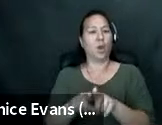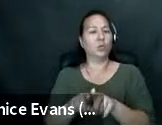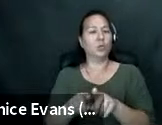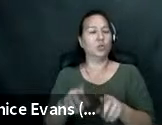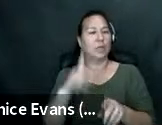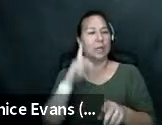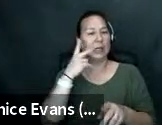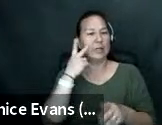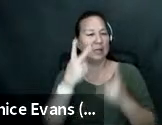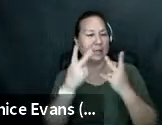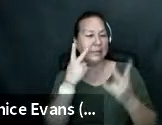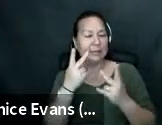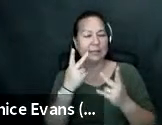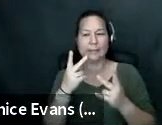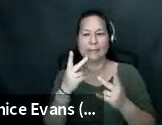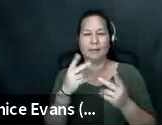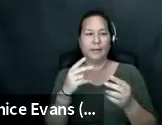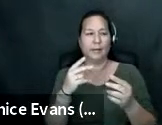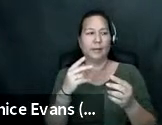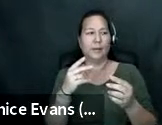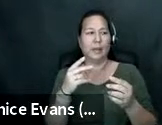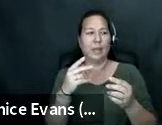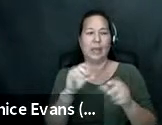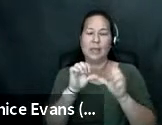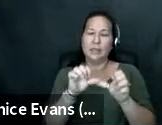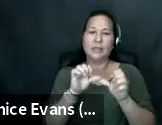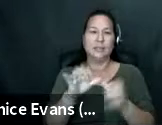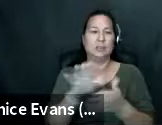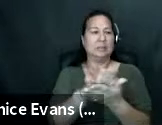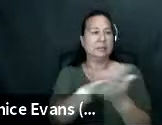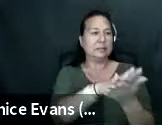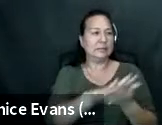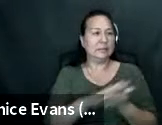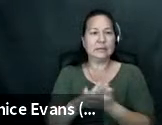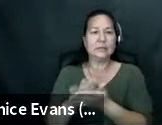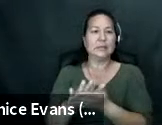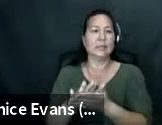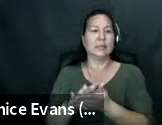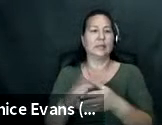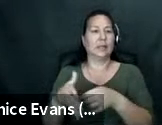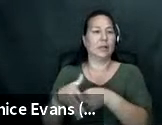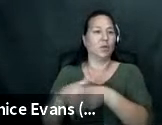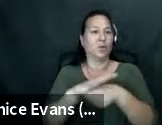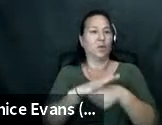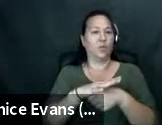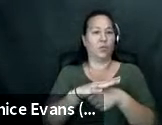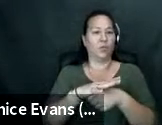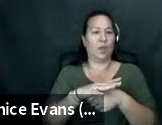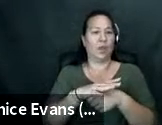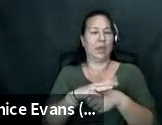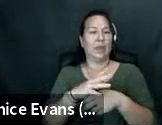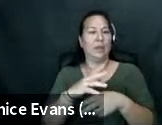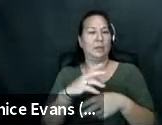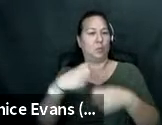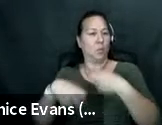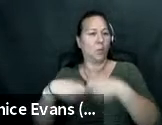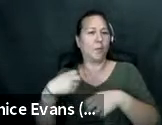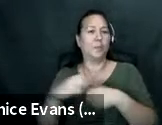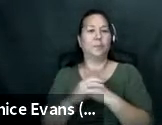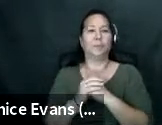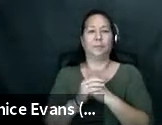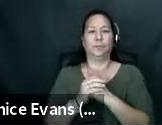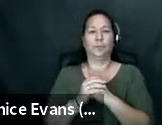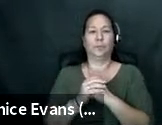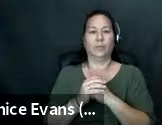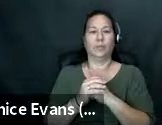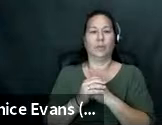hazards, investigating and responding to COVID-19 cases in the workplace, correction of